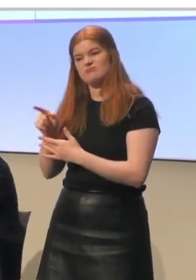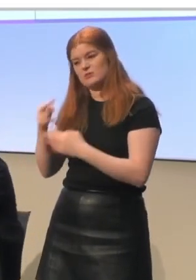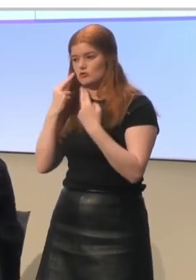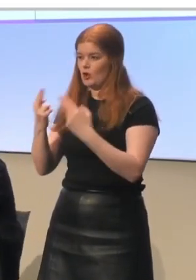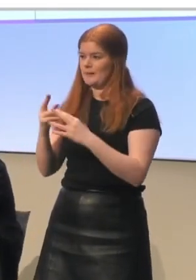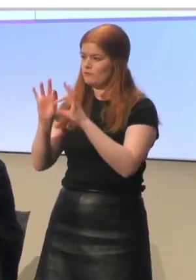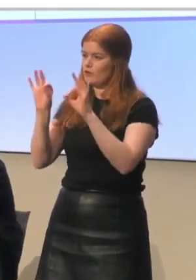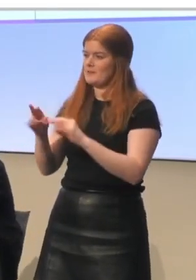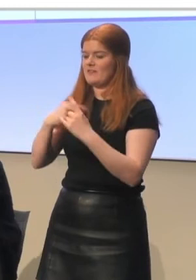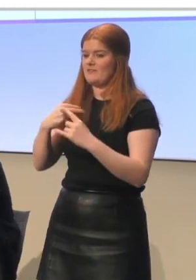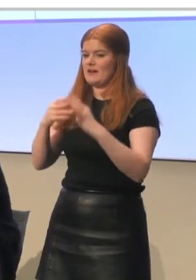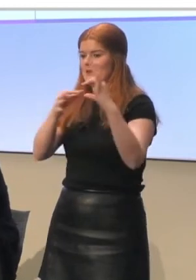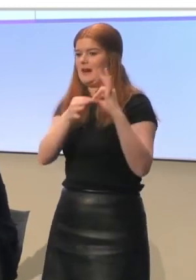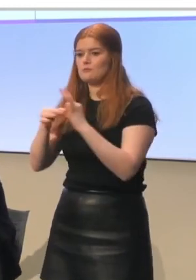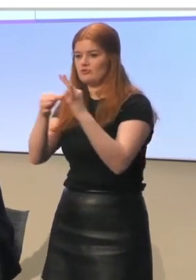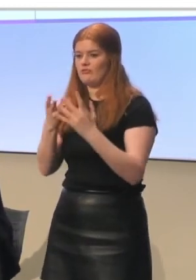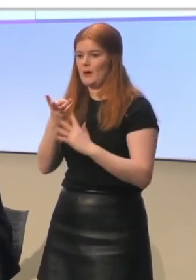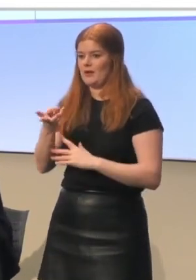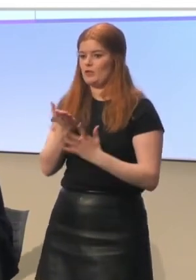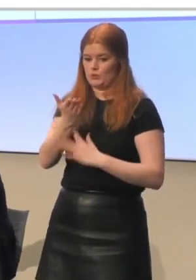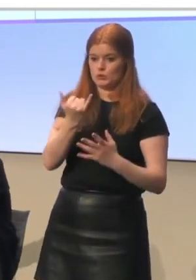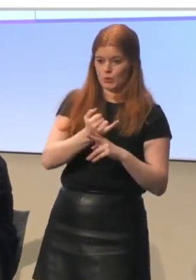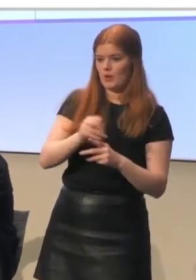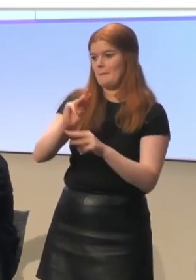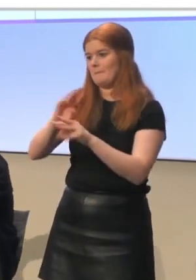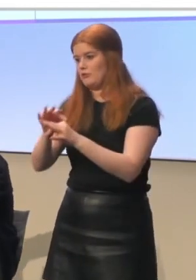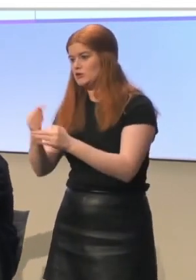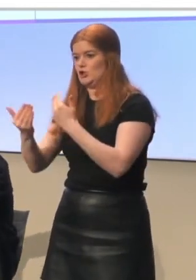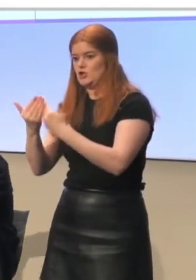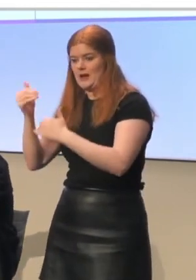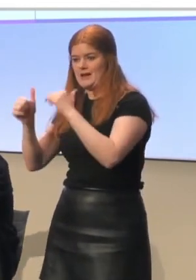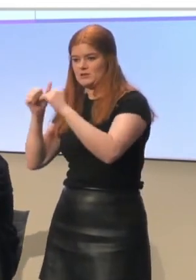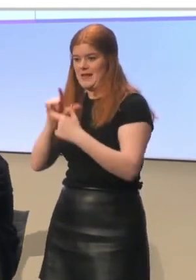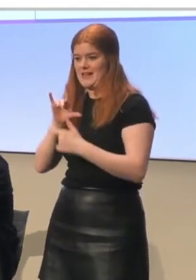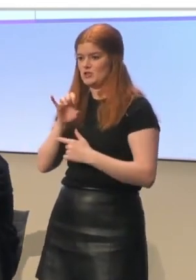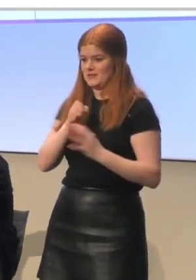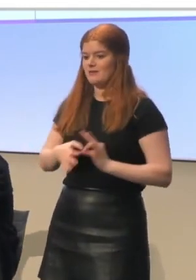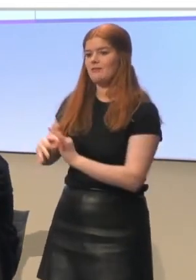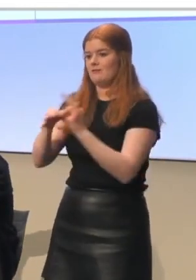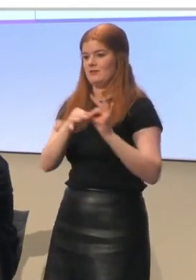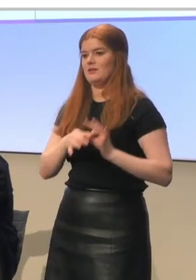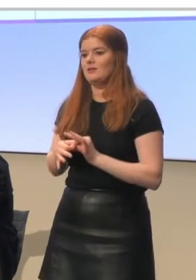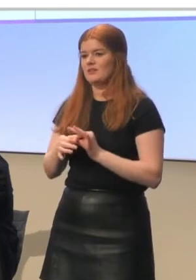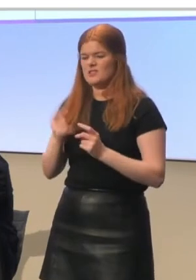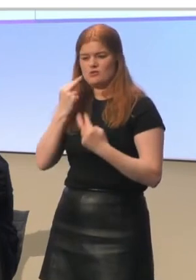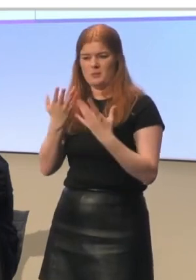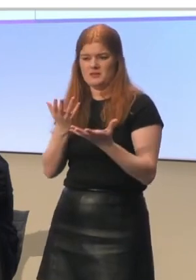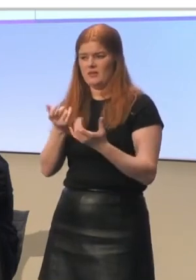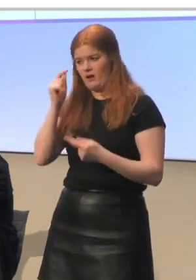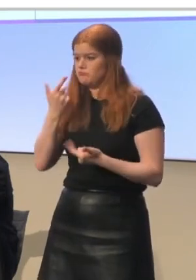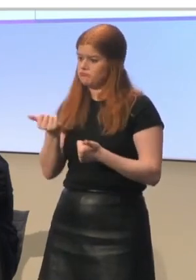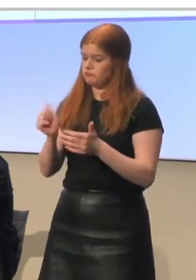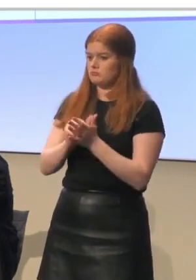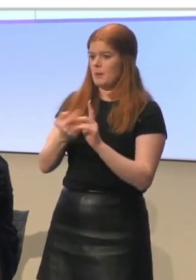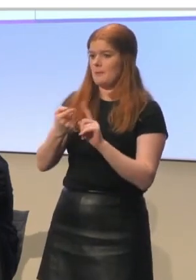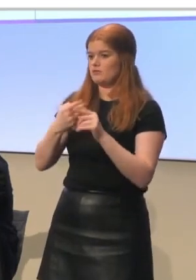framed in a very collaborative way between the school, the parents and the young adult, and the HSE. And that was generally perceived as quite a positive process,